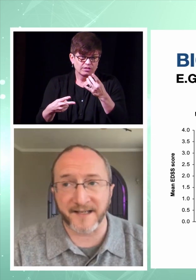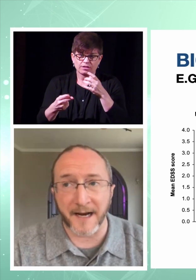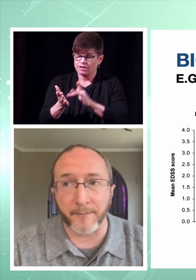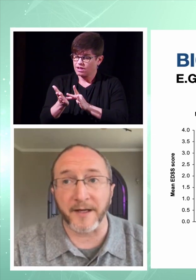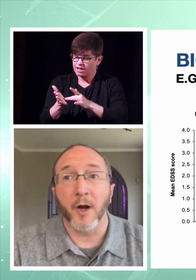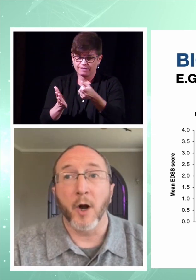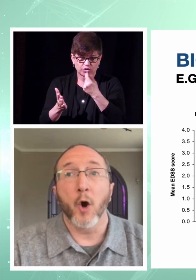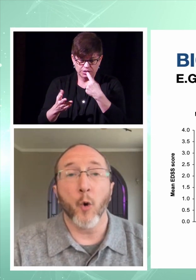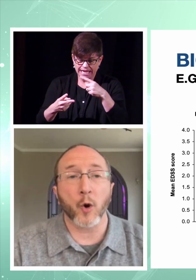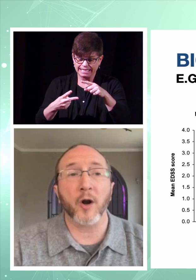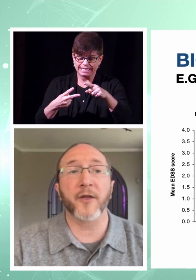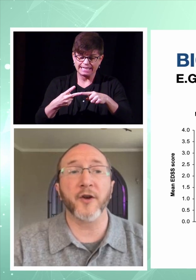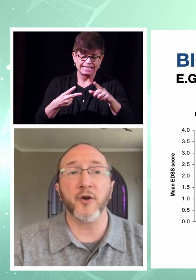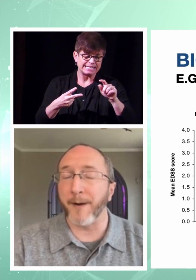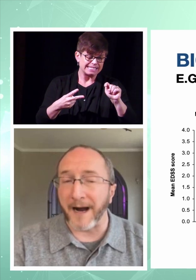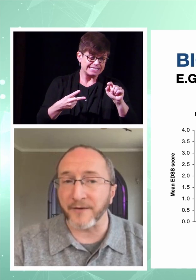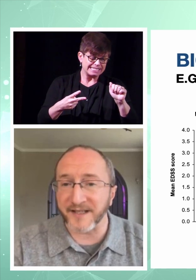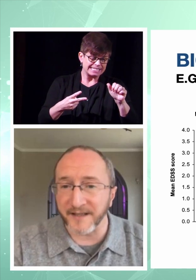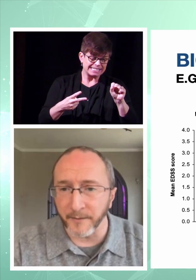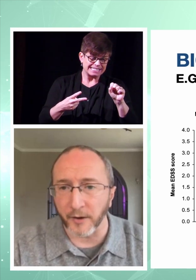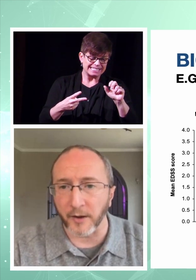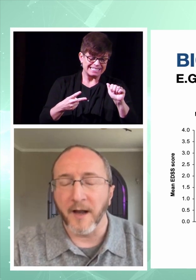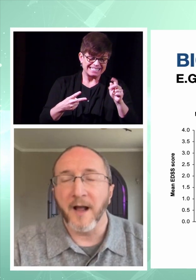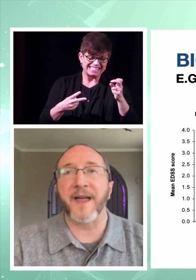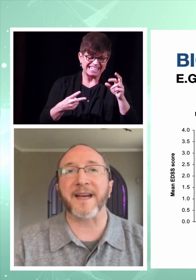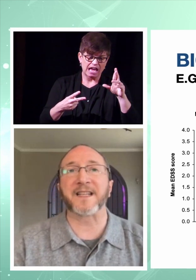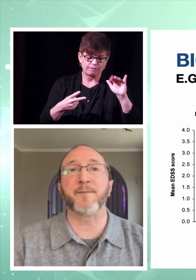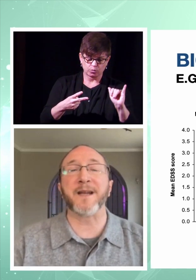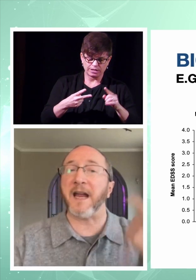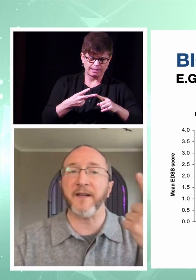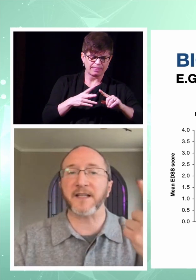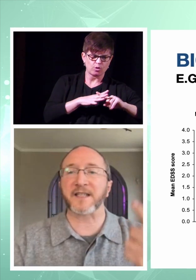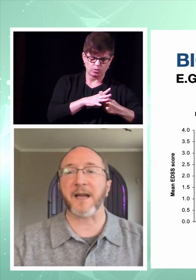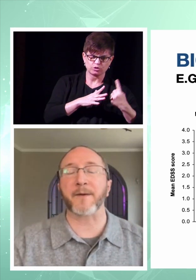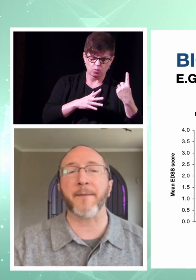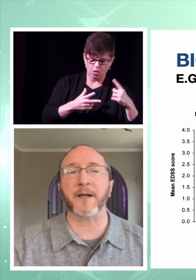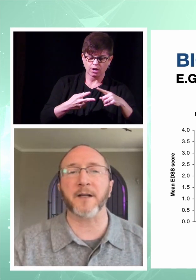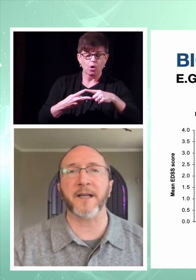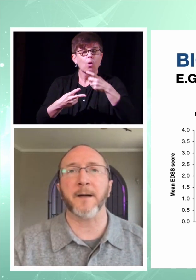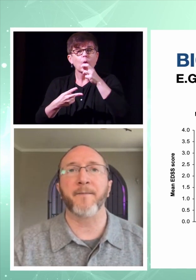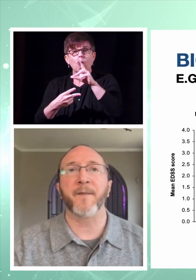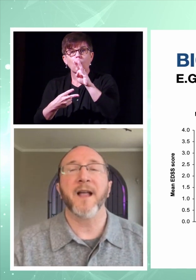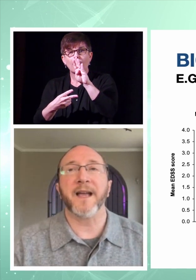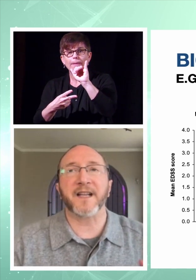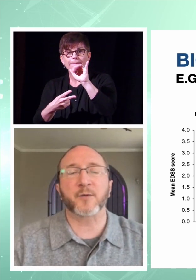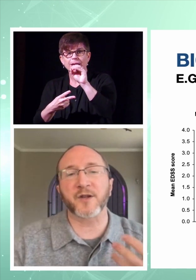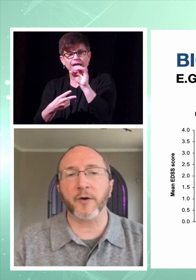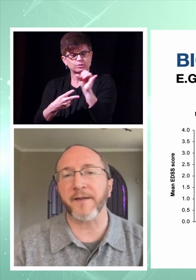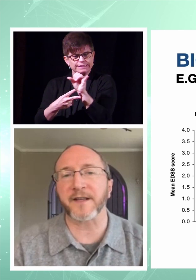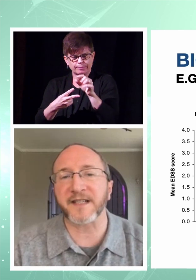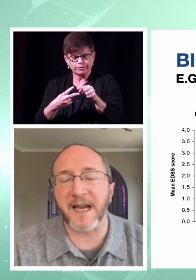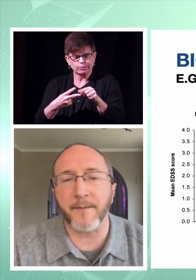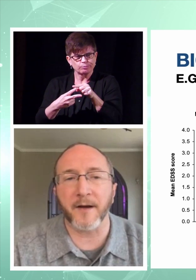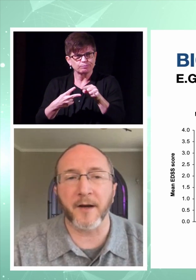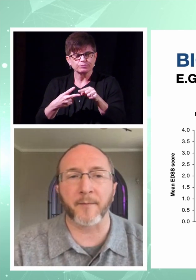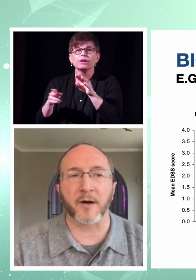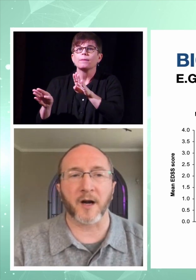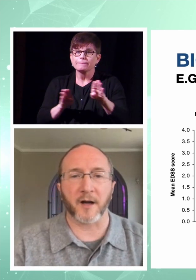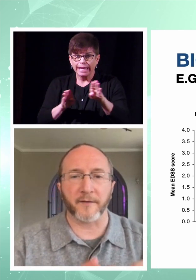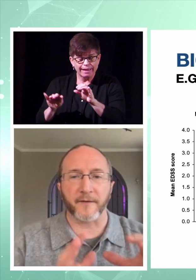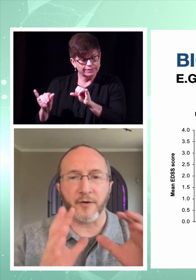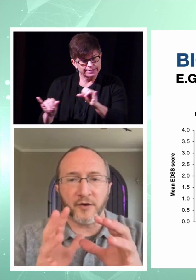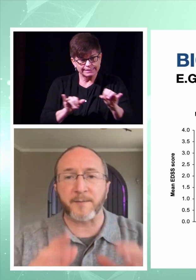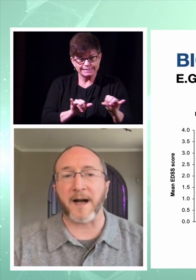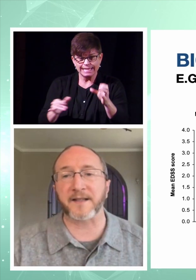branded Tysabri, or the new biosimilar, that it's behaving the same chemically, and it's resulting in the same